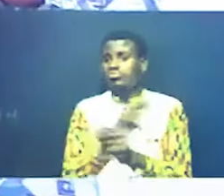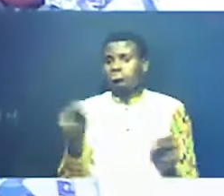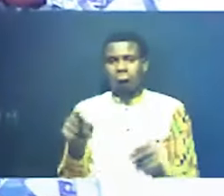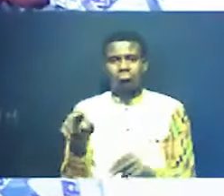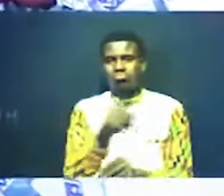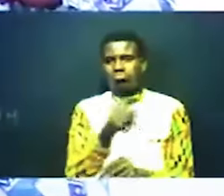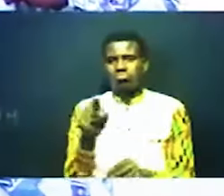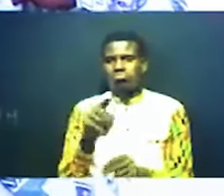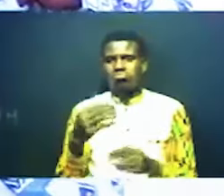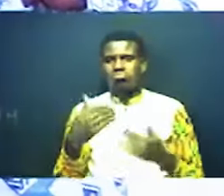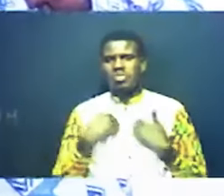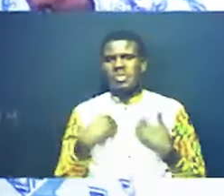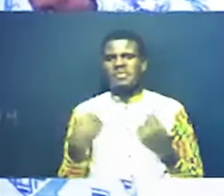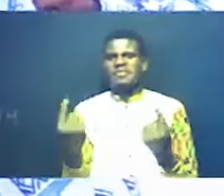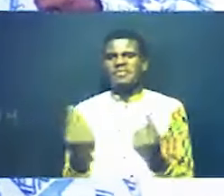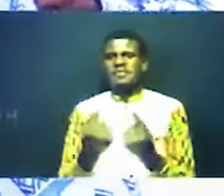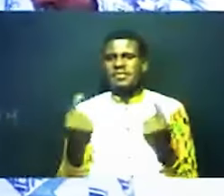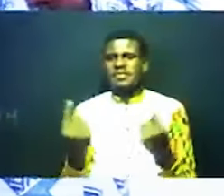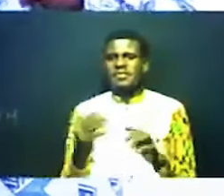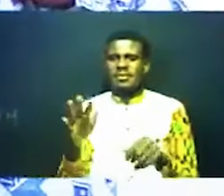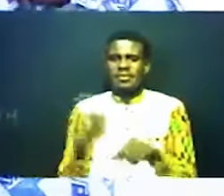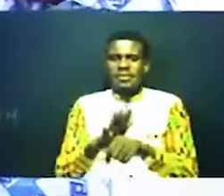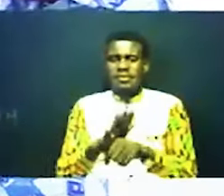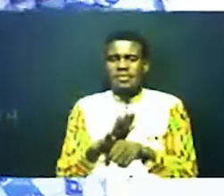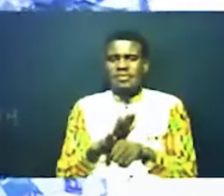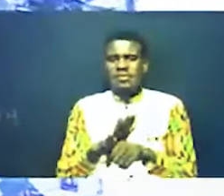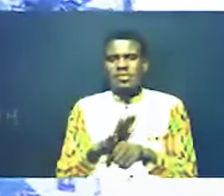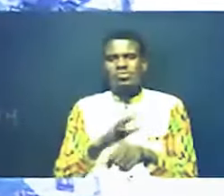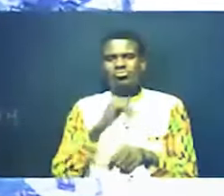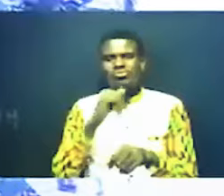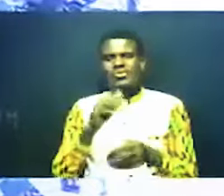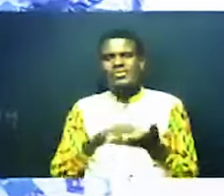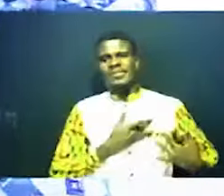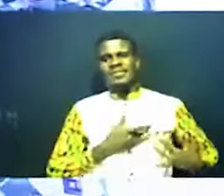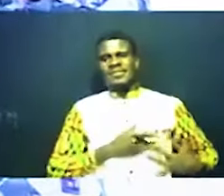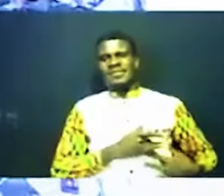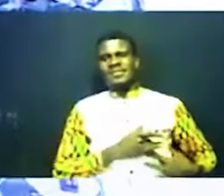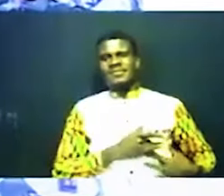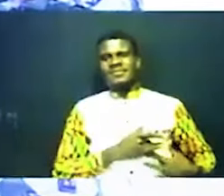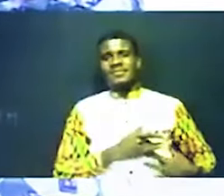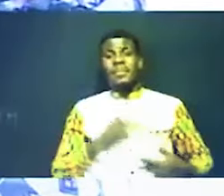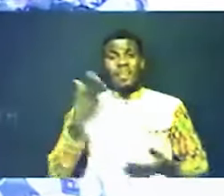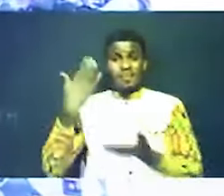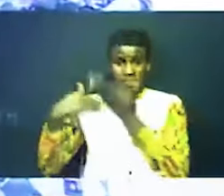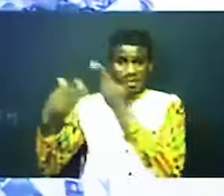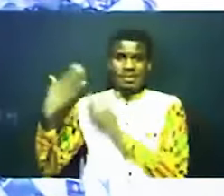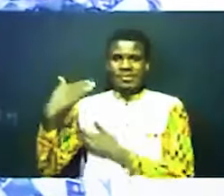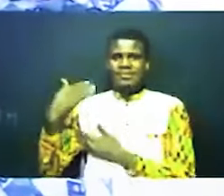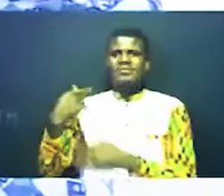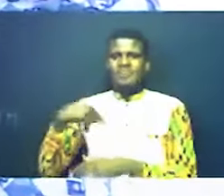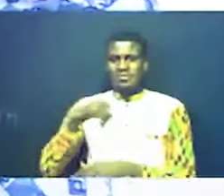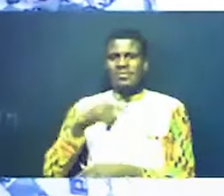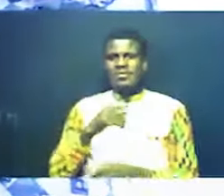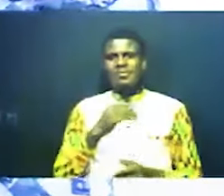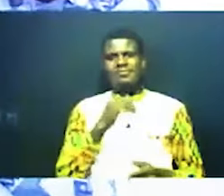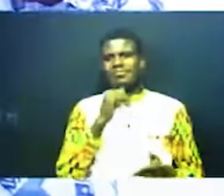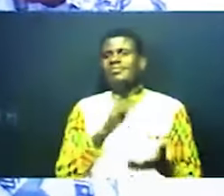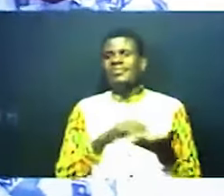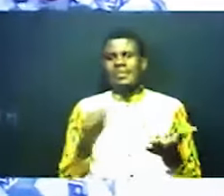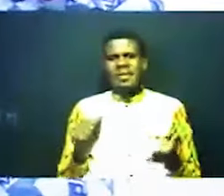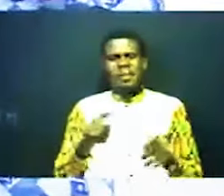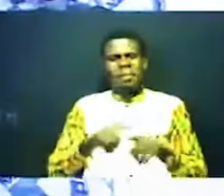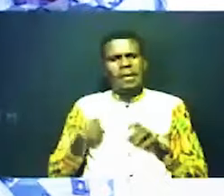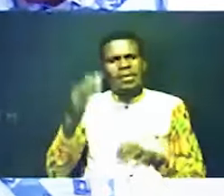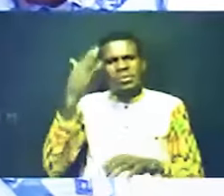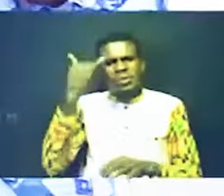has a sinful, unbelieving heart. We used to. But why is it that this Christian or these